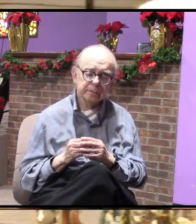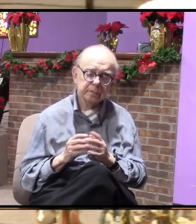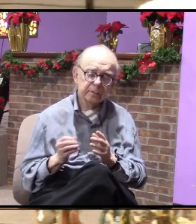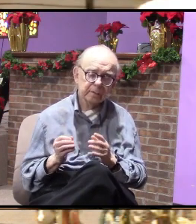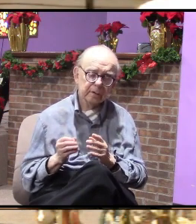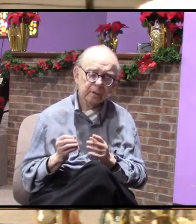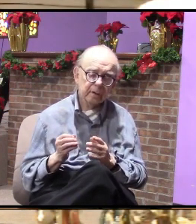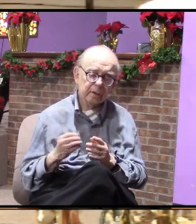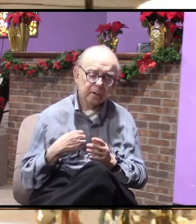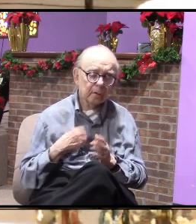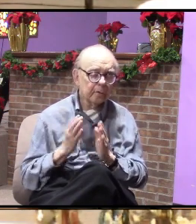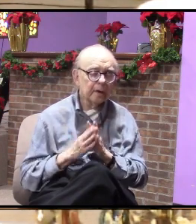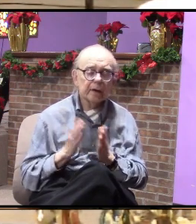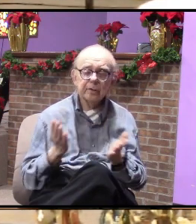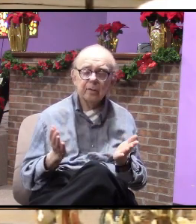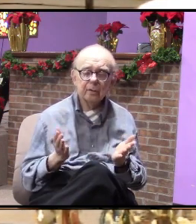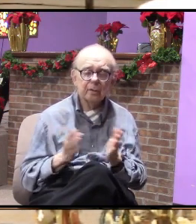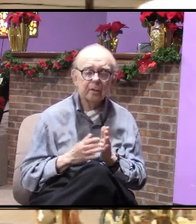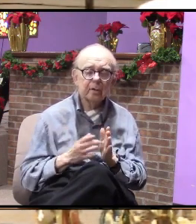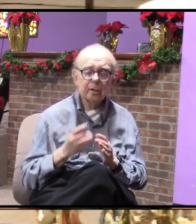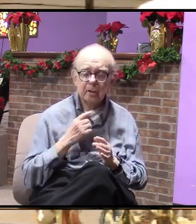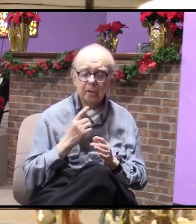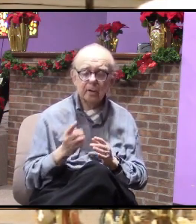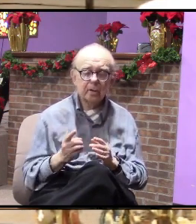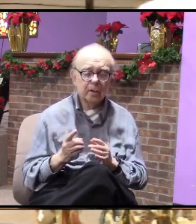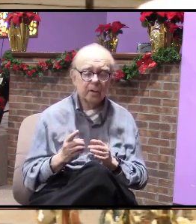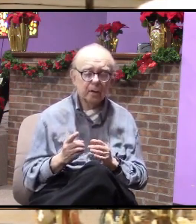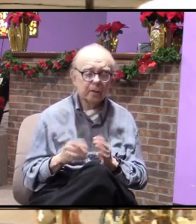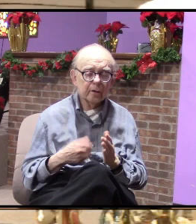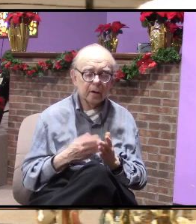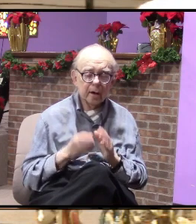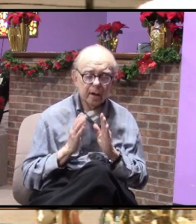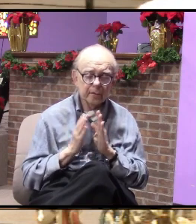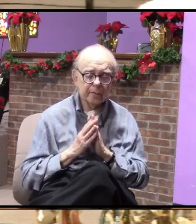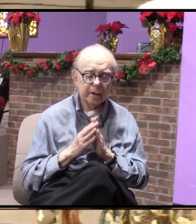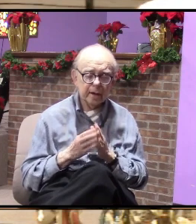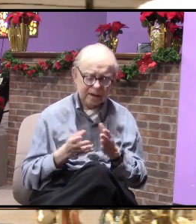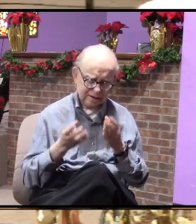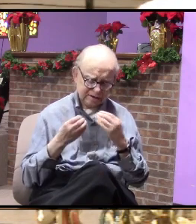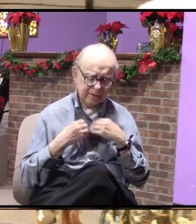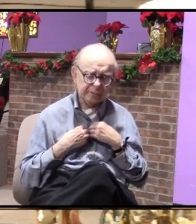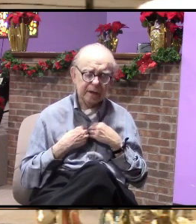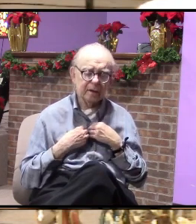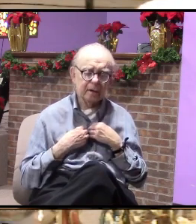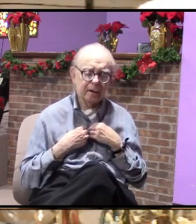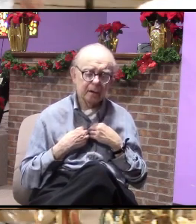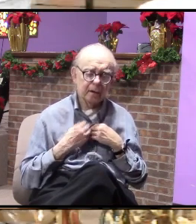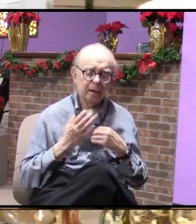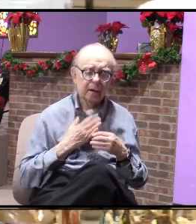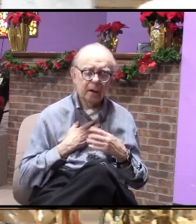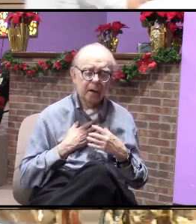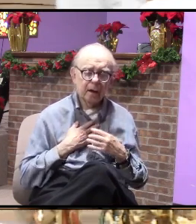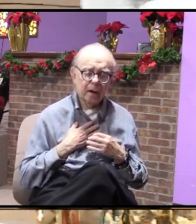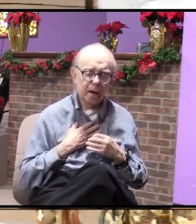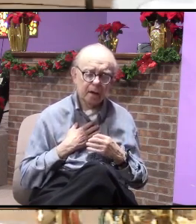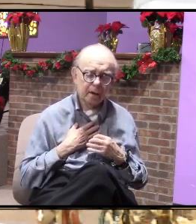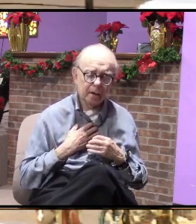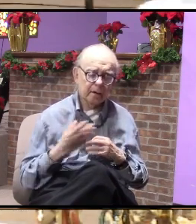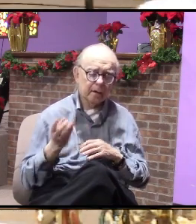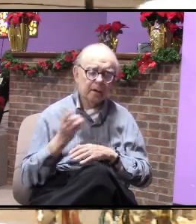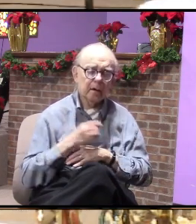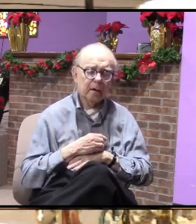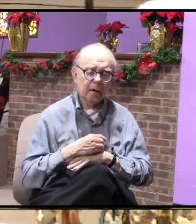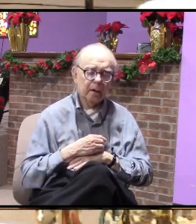And what do we ask? Jesus said, here's all I ask for. Give me my